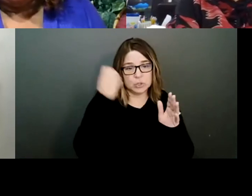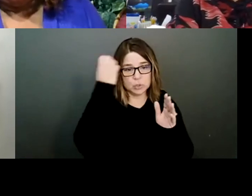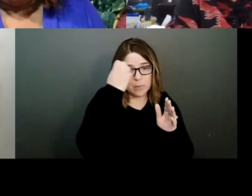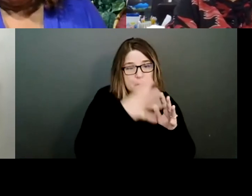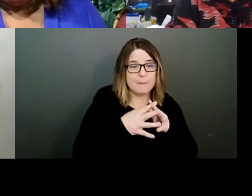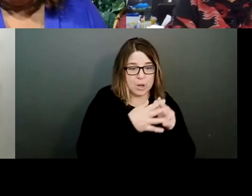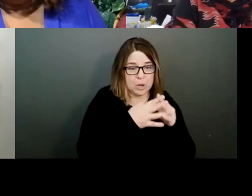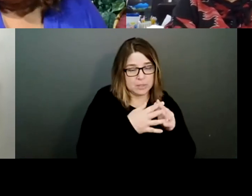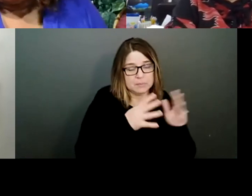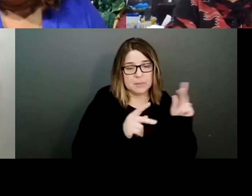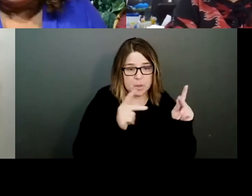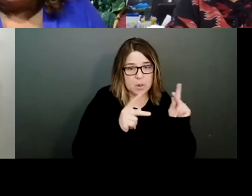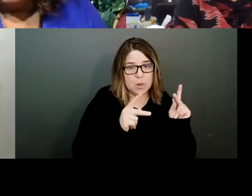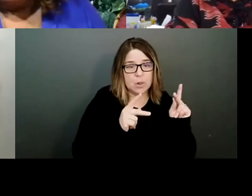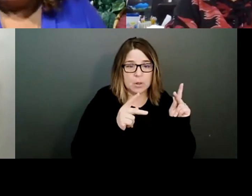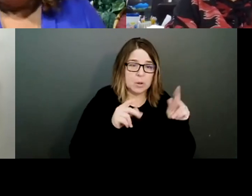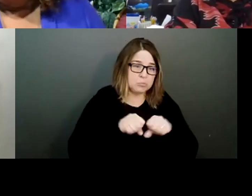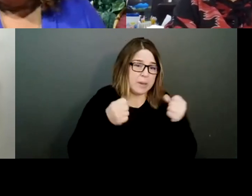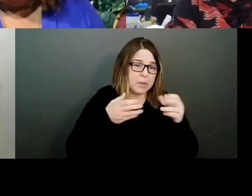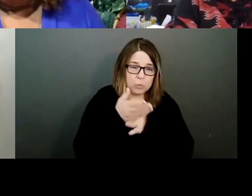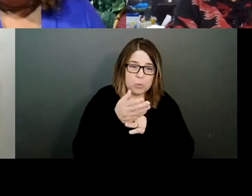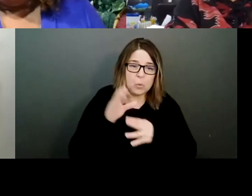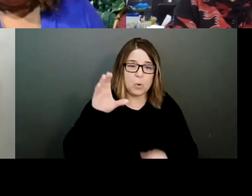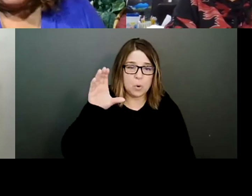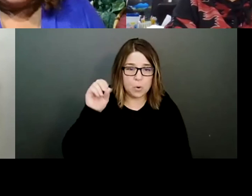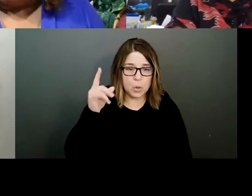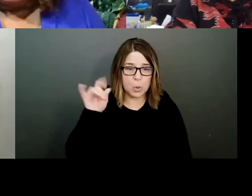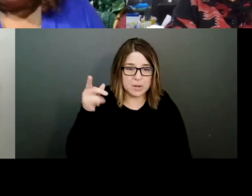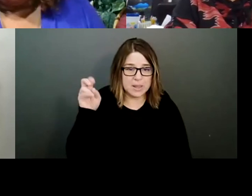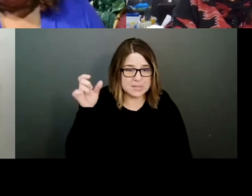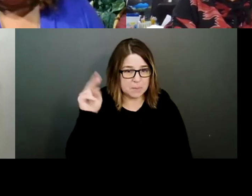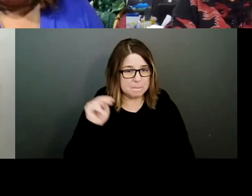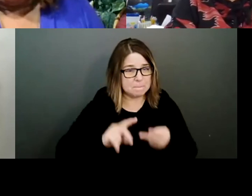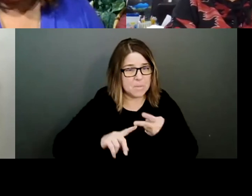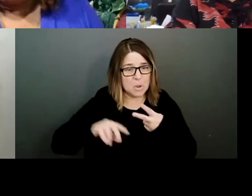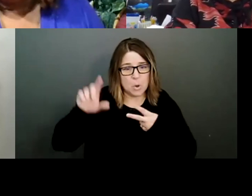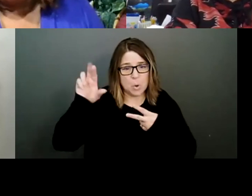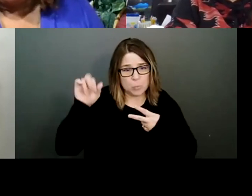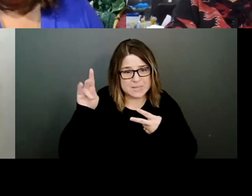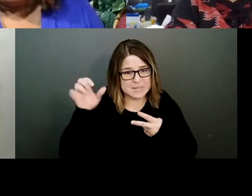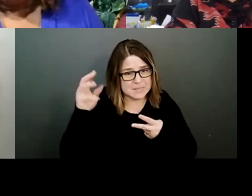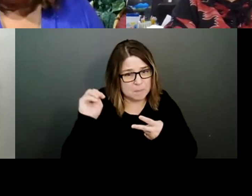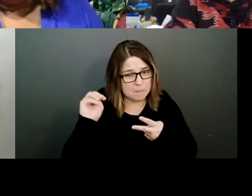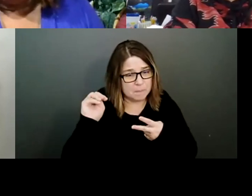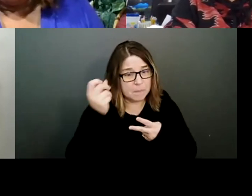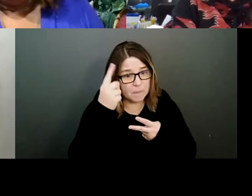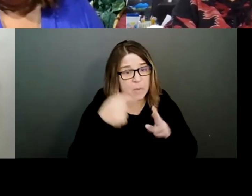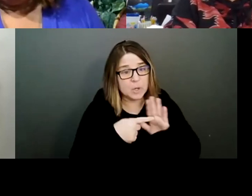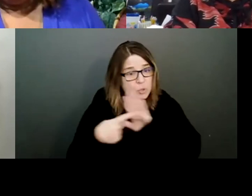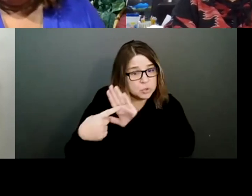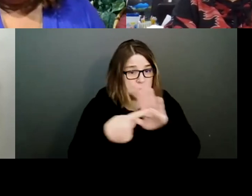racism, and just continuing to show Black African heritage people that this is a safe place we